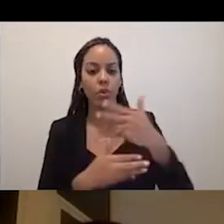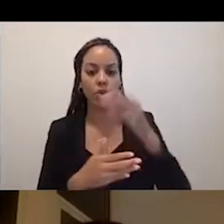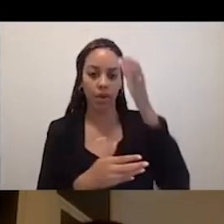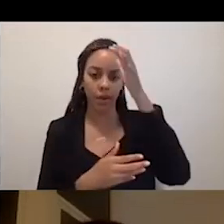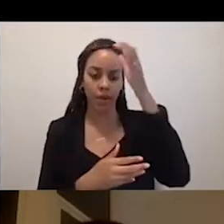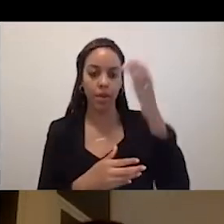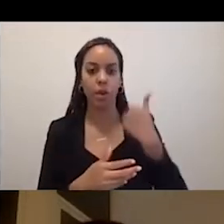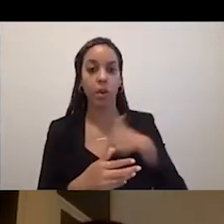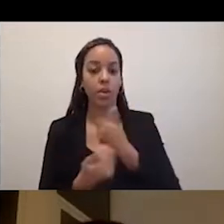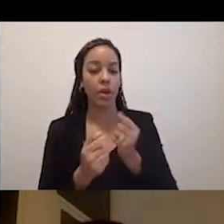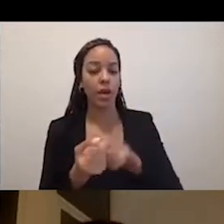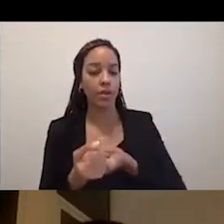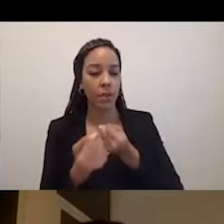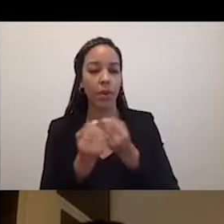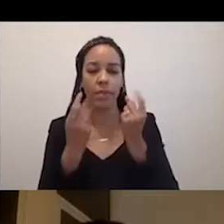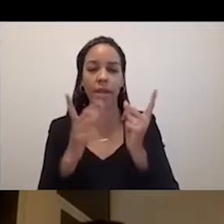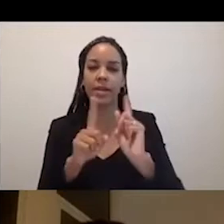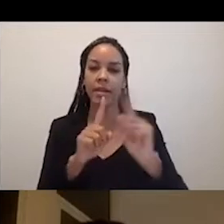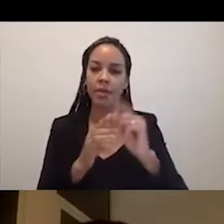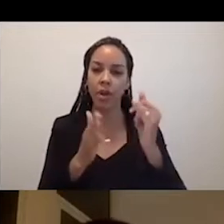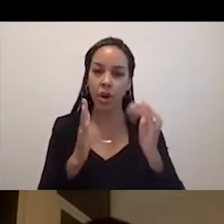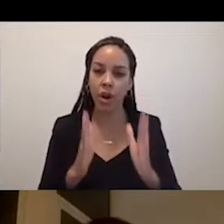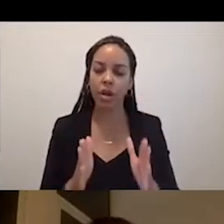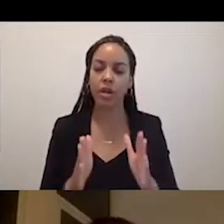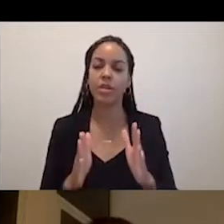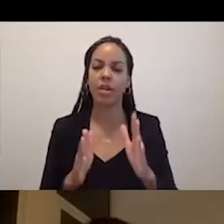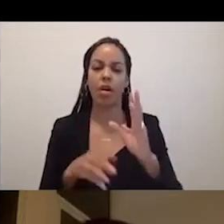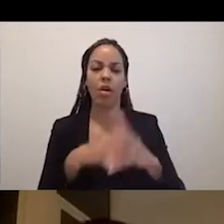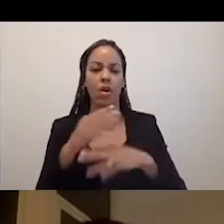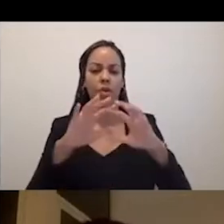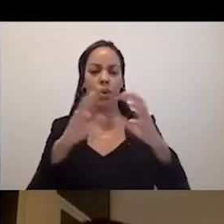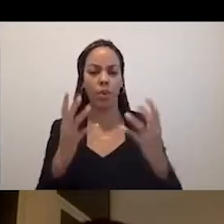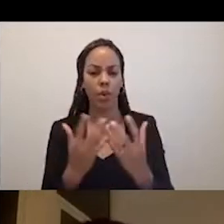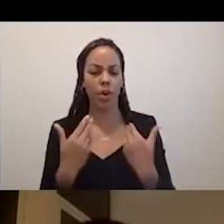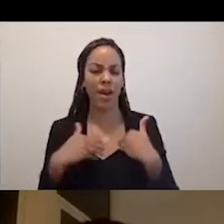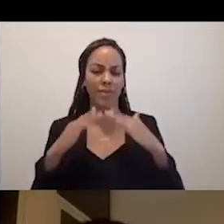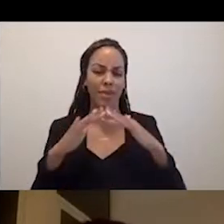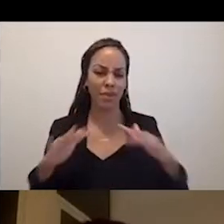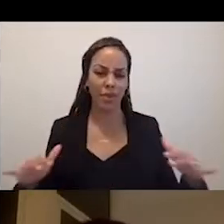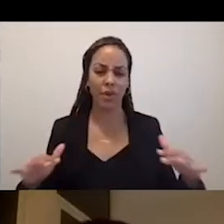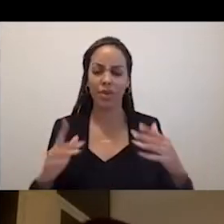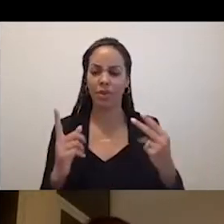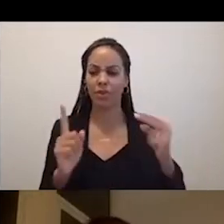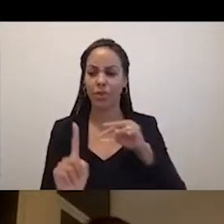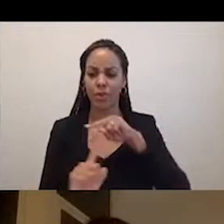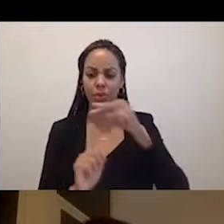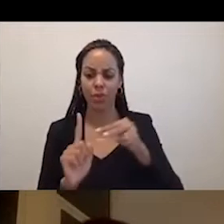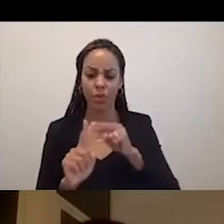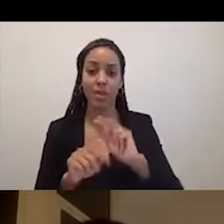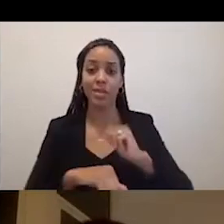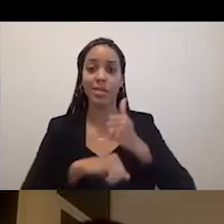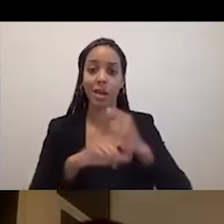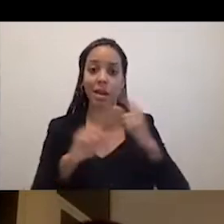make sense of the world in different ways through their practices and who are coming from very diverse geopolitical contexts, which creates a complex